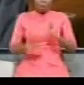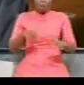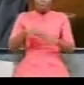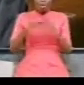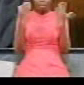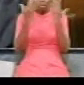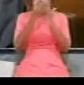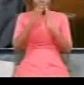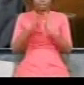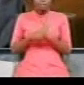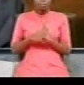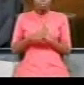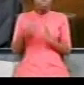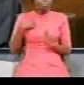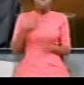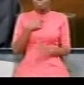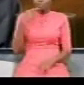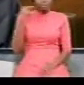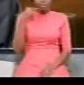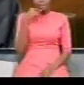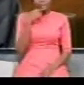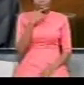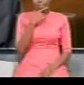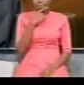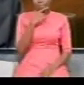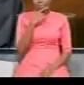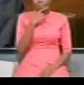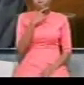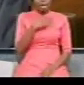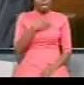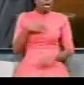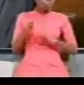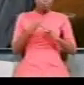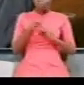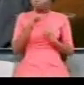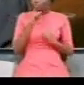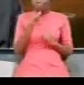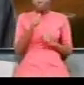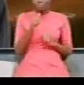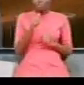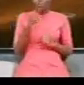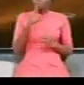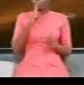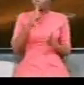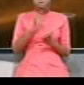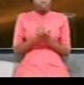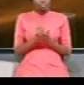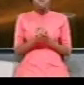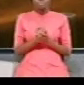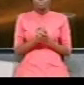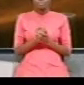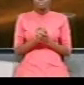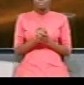in darkness, we lie and do not the truth.